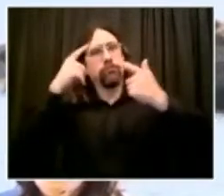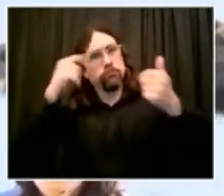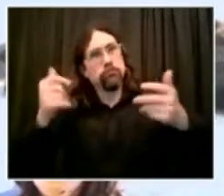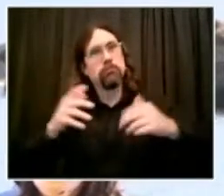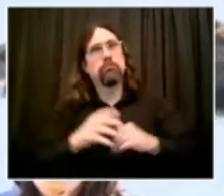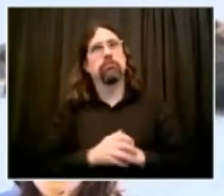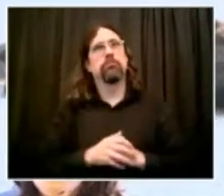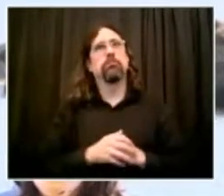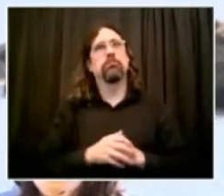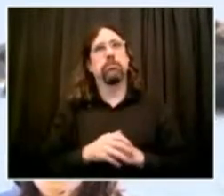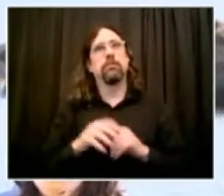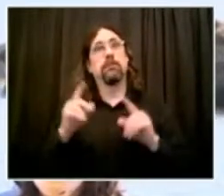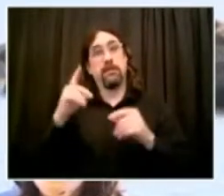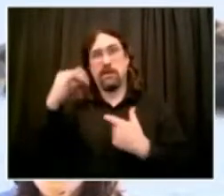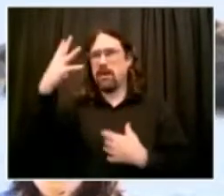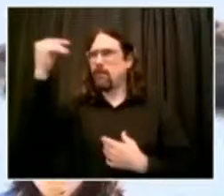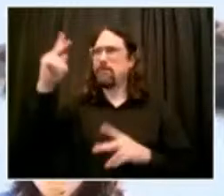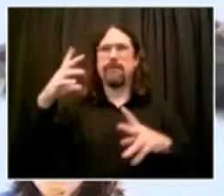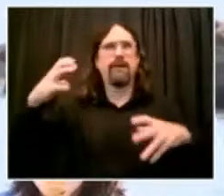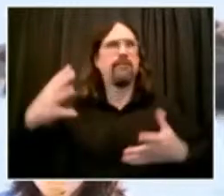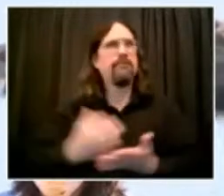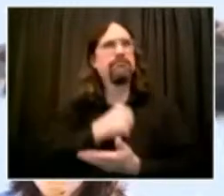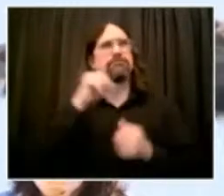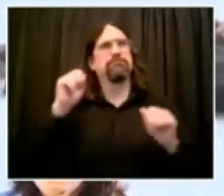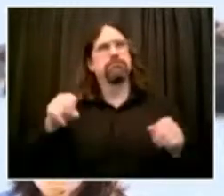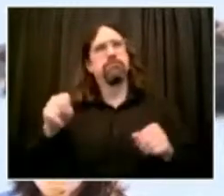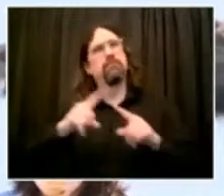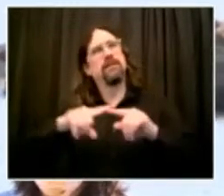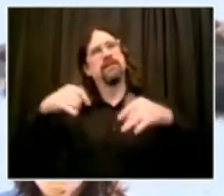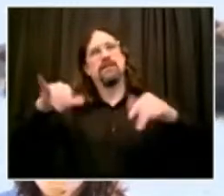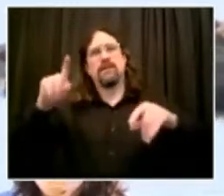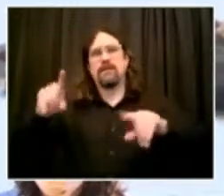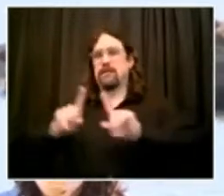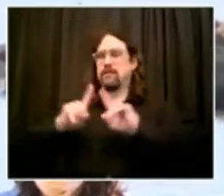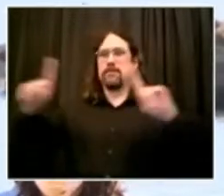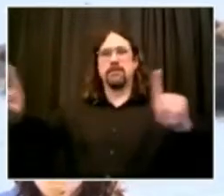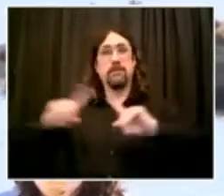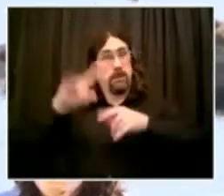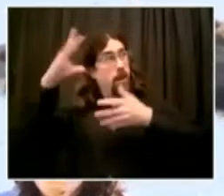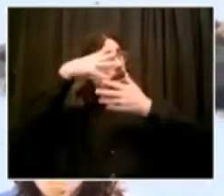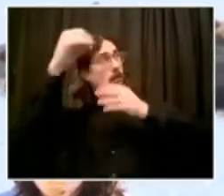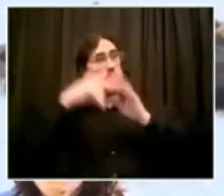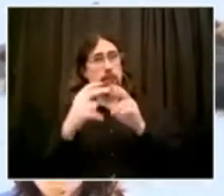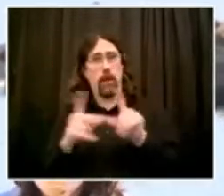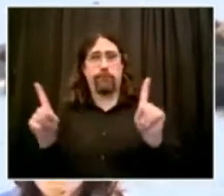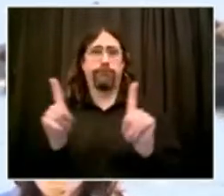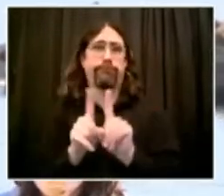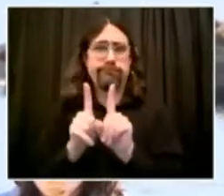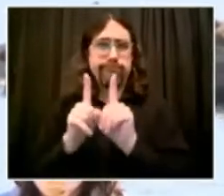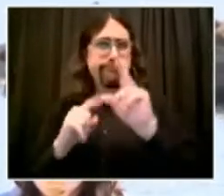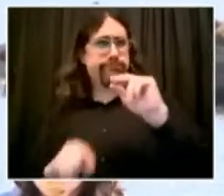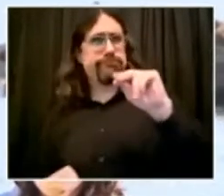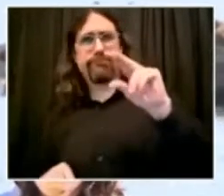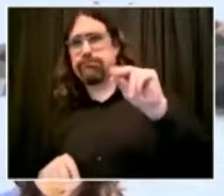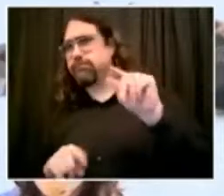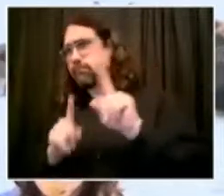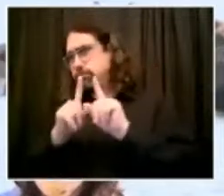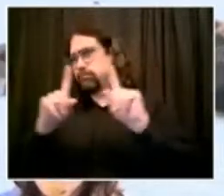feet distance. We want to remind New Yorkers of the importance of using alcohol-based hand